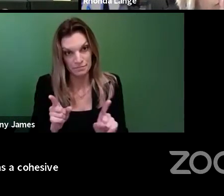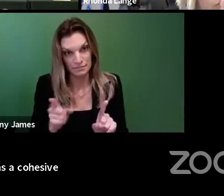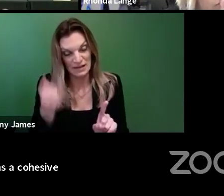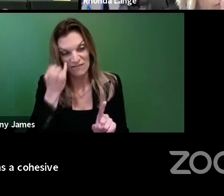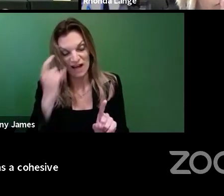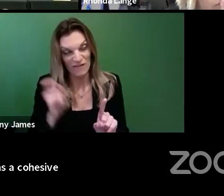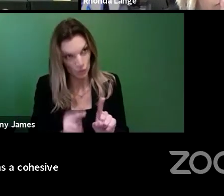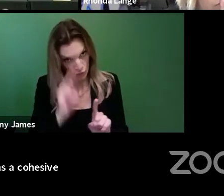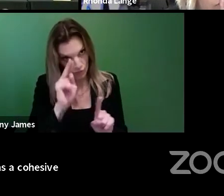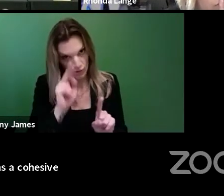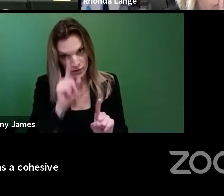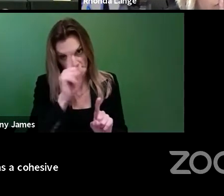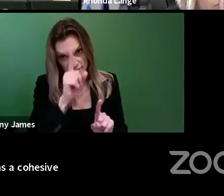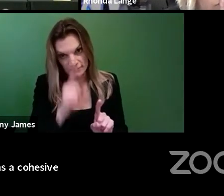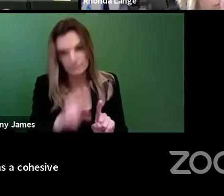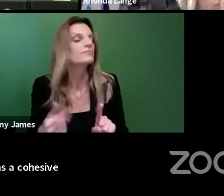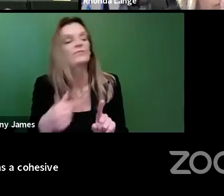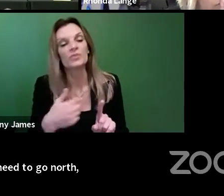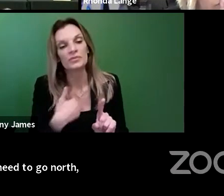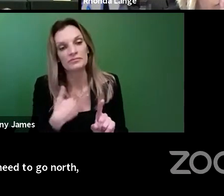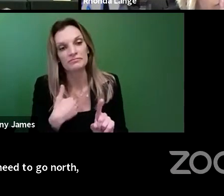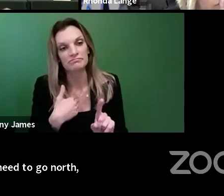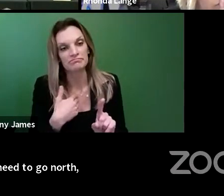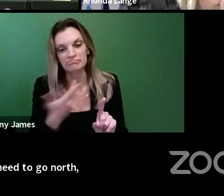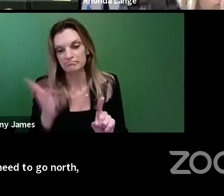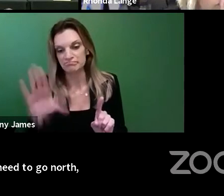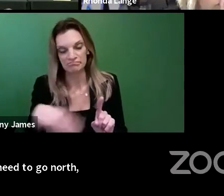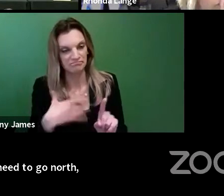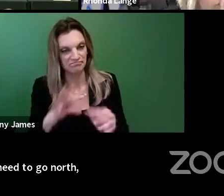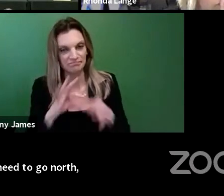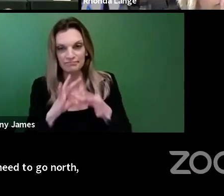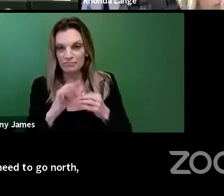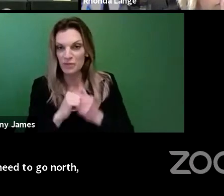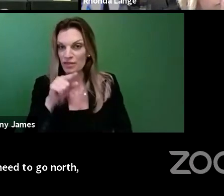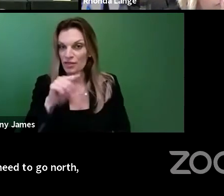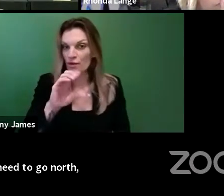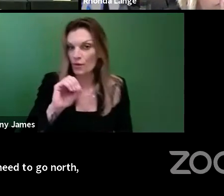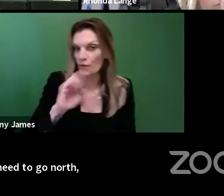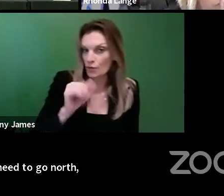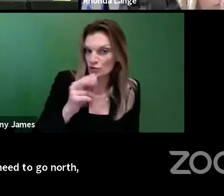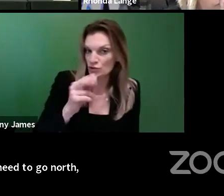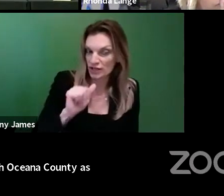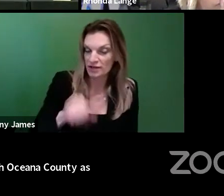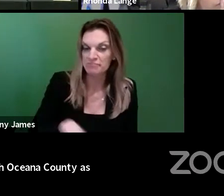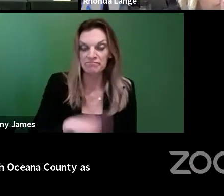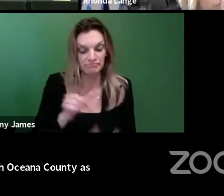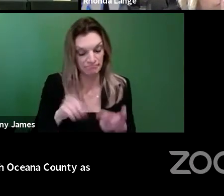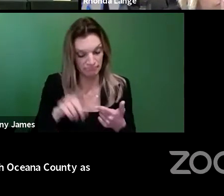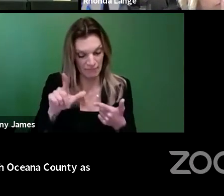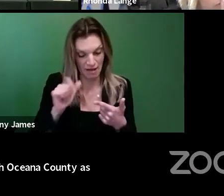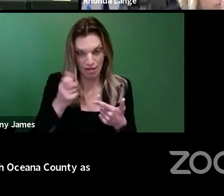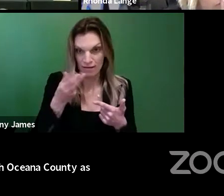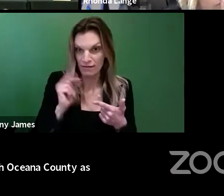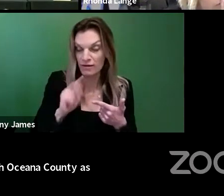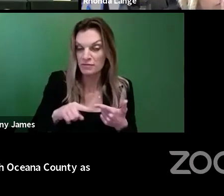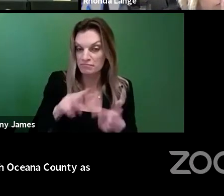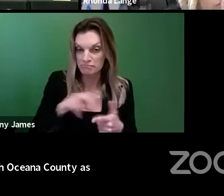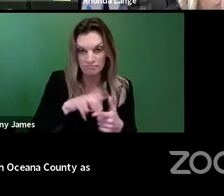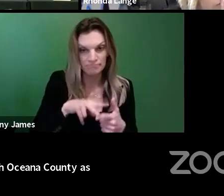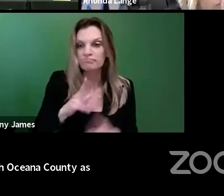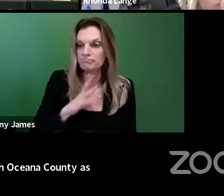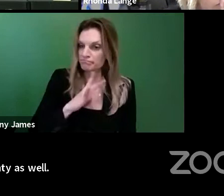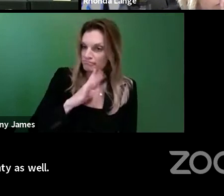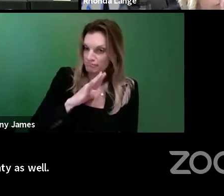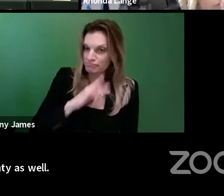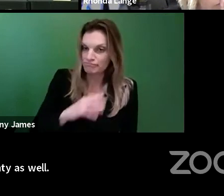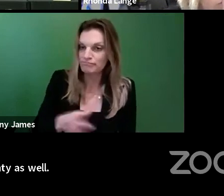north, we have a high connection with Oceana County as well, and Allegan County as well. But again, I want to